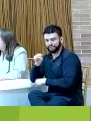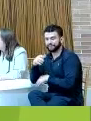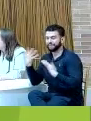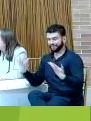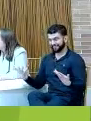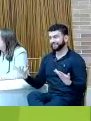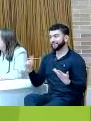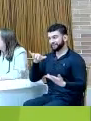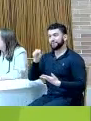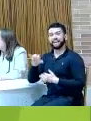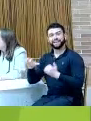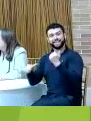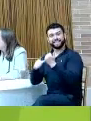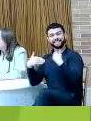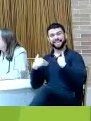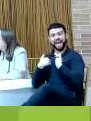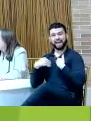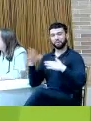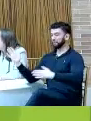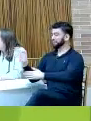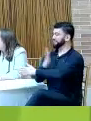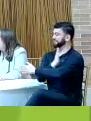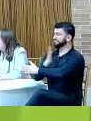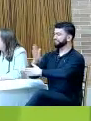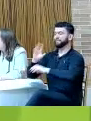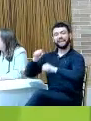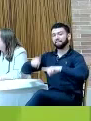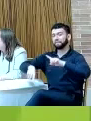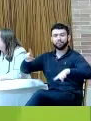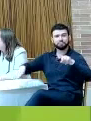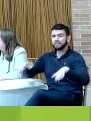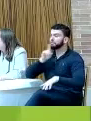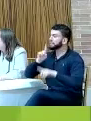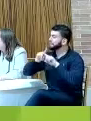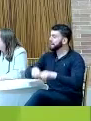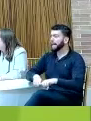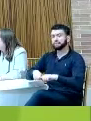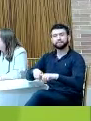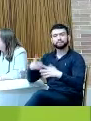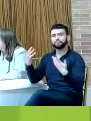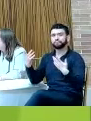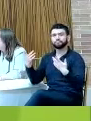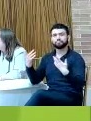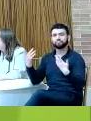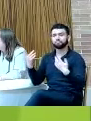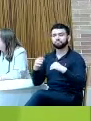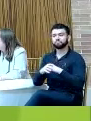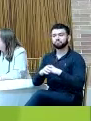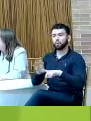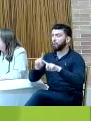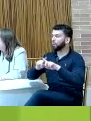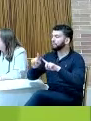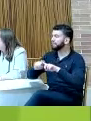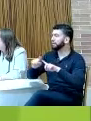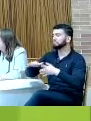yes assistance animals can be wide ranging in nature and it'll all it'll depend on a uh a different combination